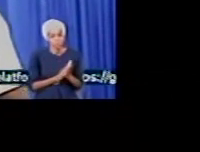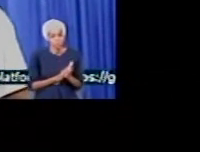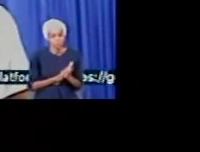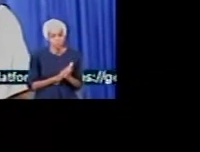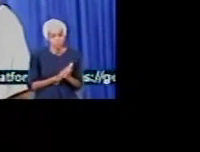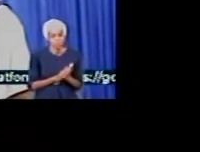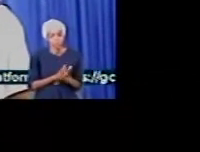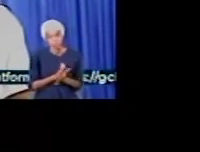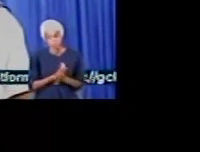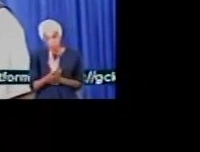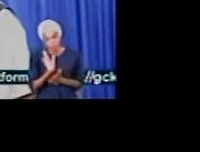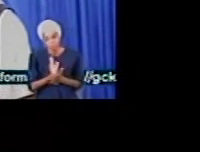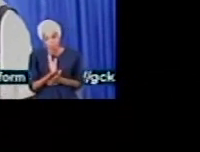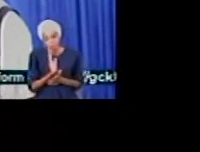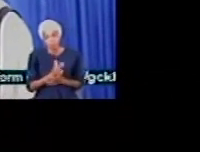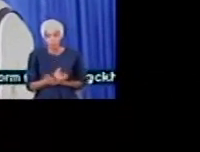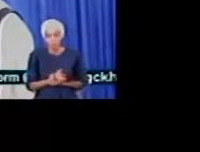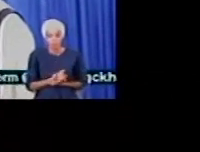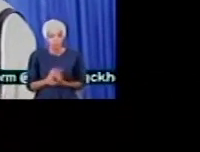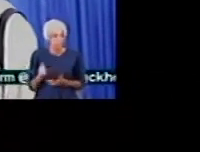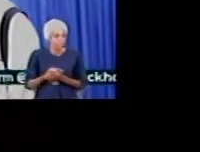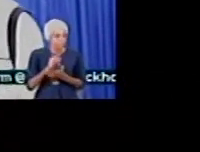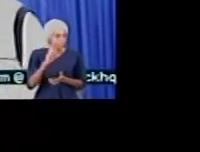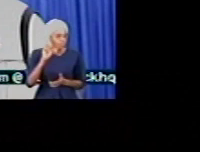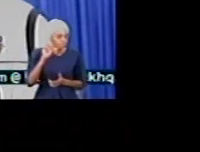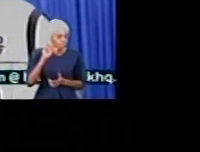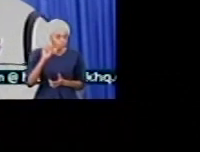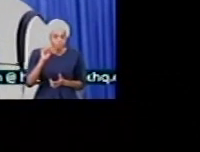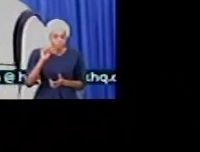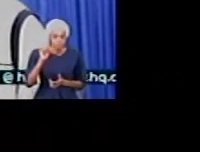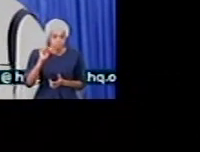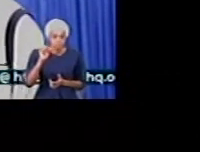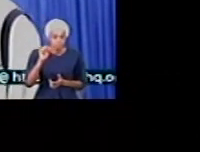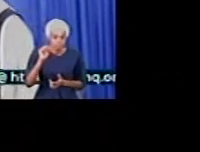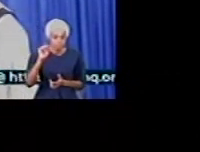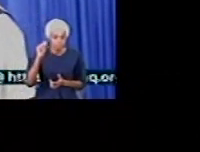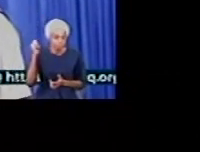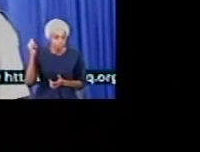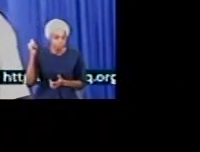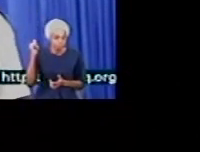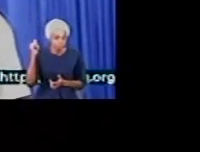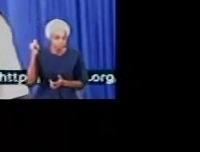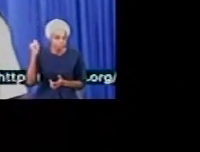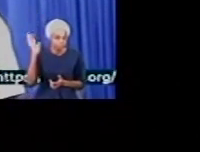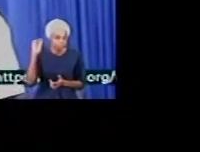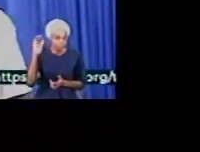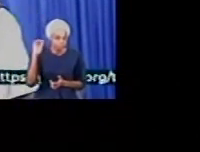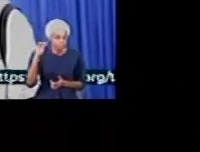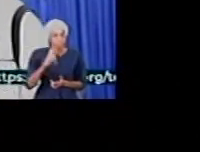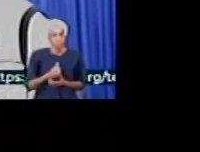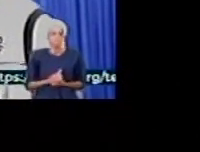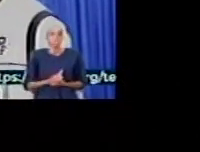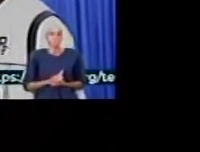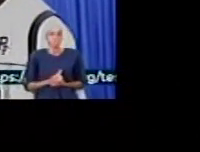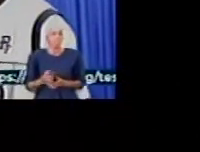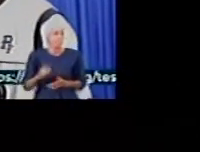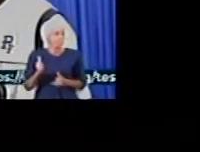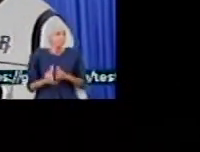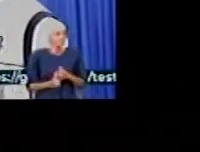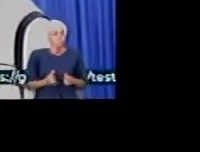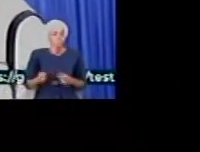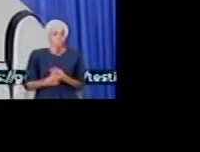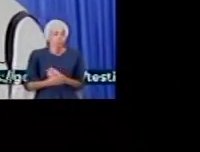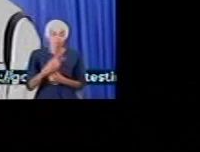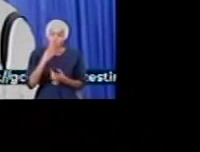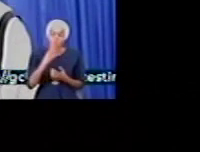now. And funny enough, I developed this polynasa in my